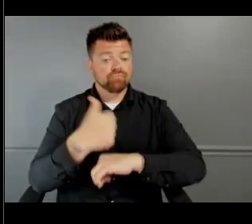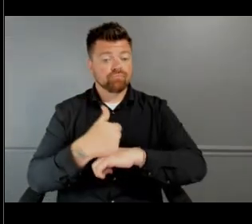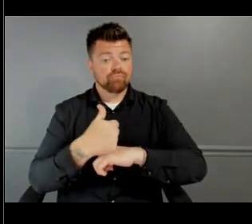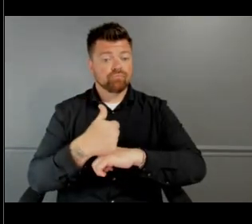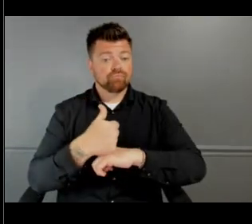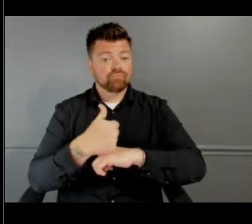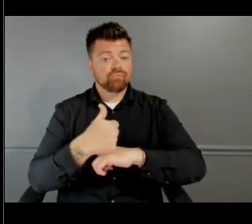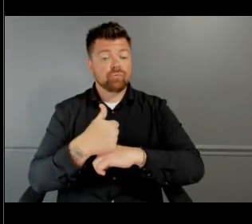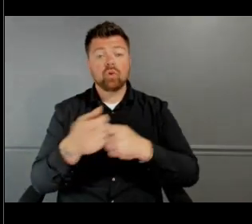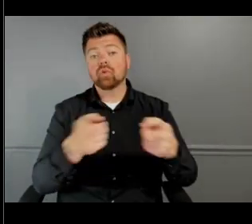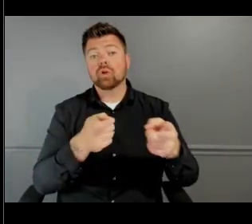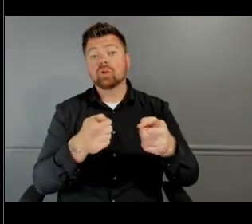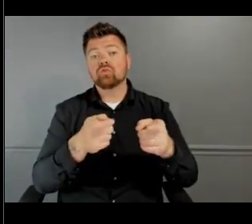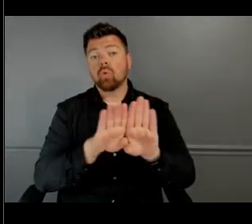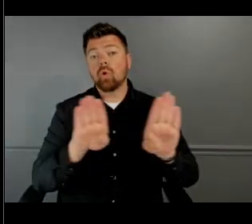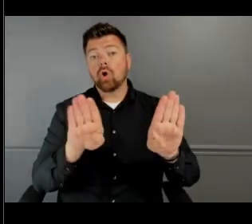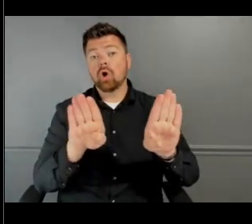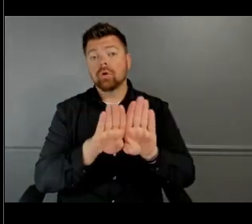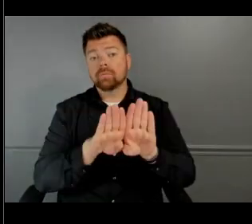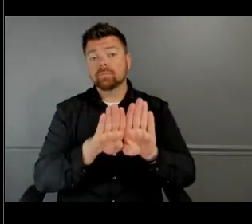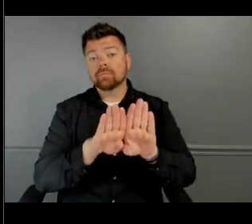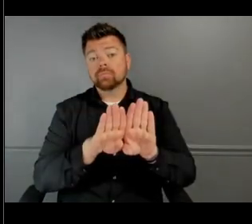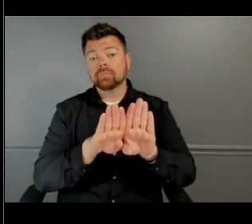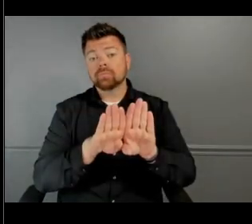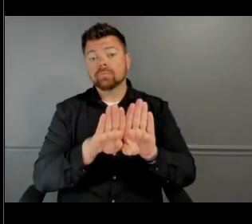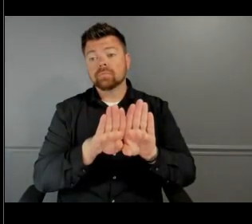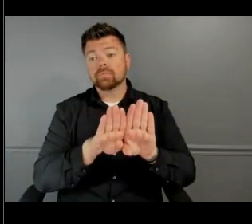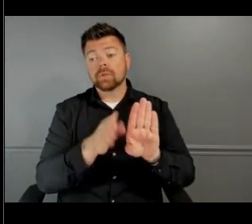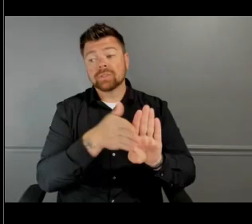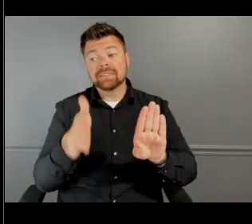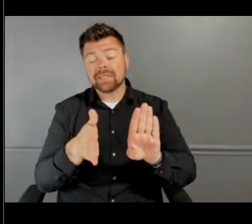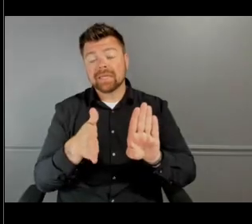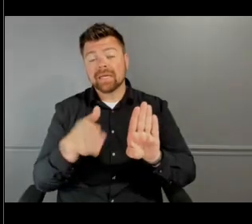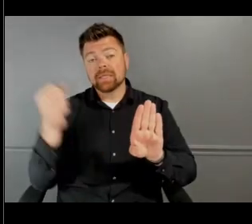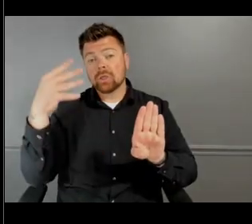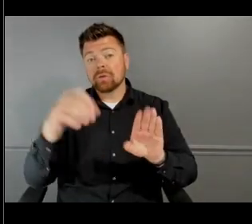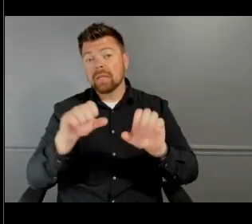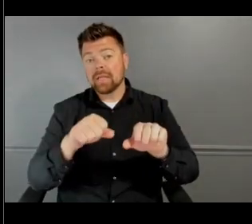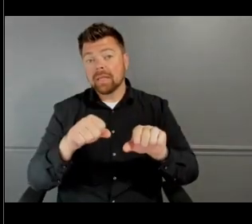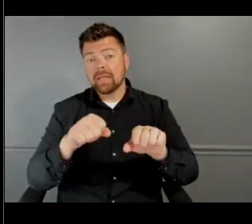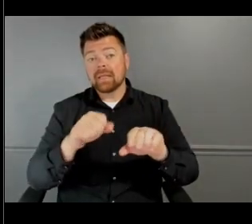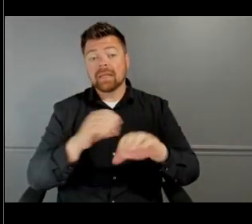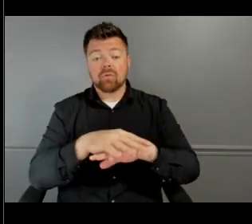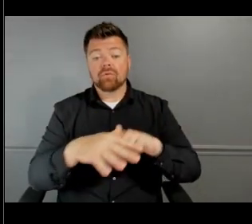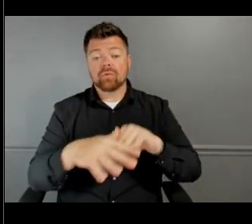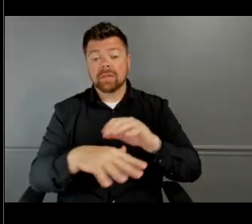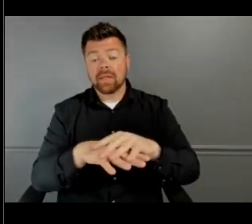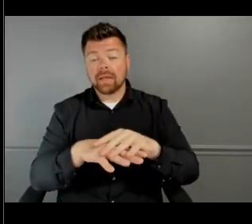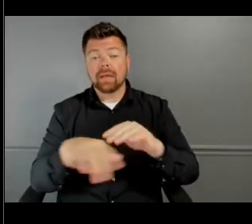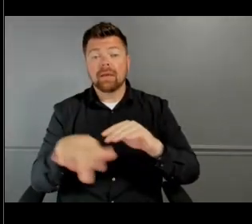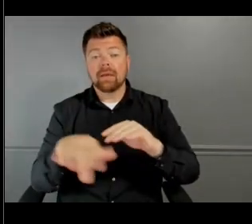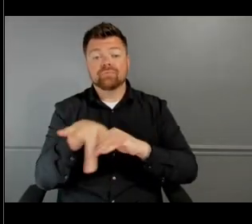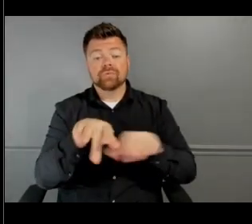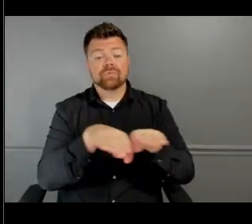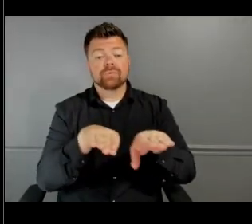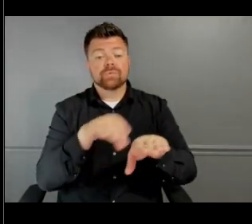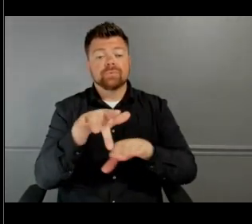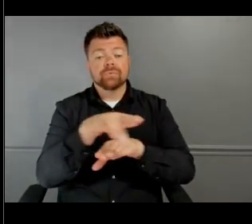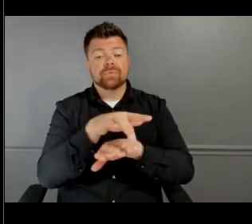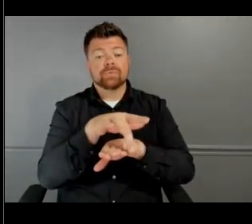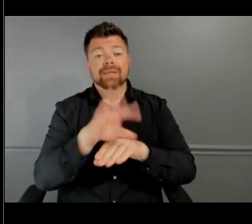the control wall beside the shower, it may overlap the clear floor space by 6